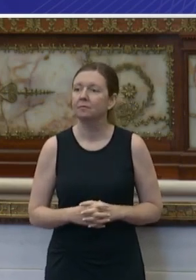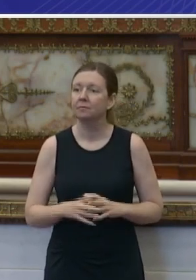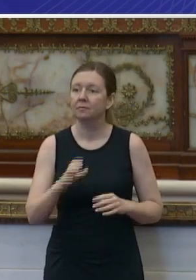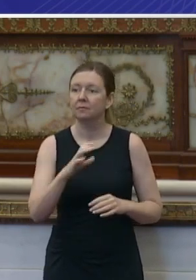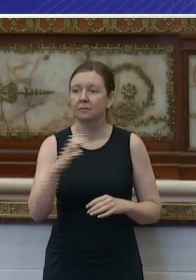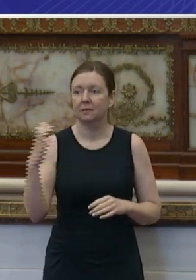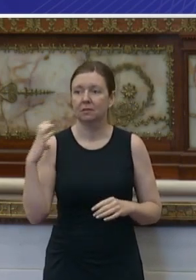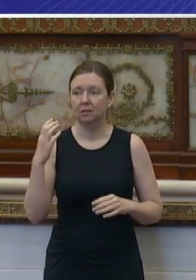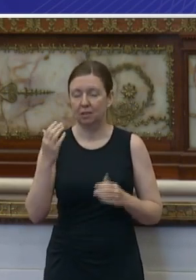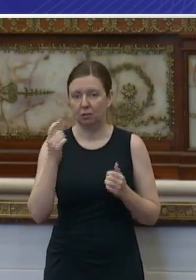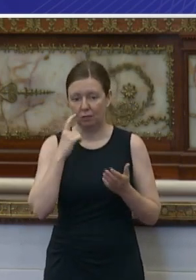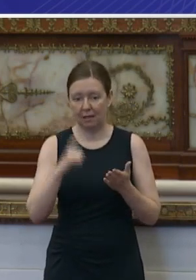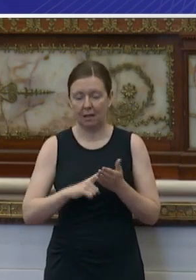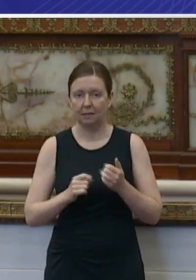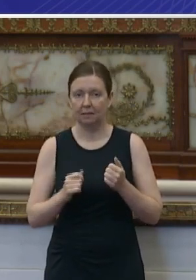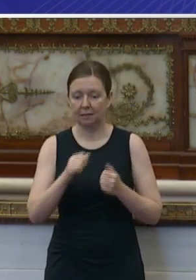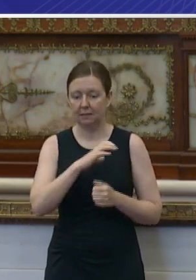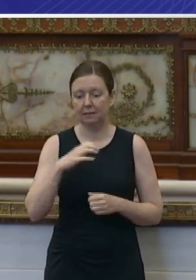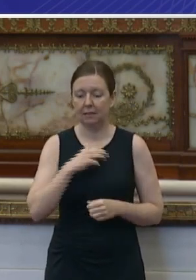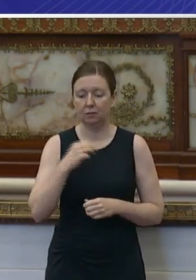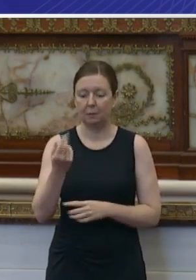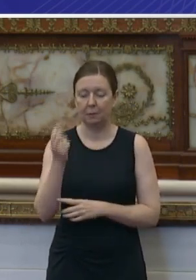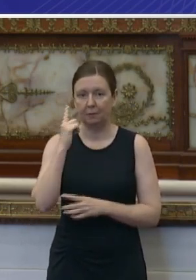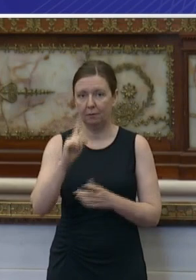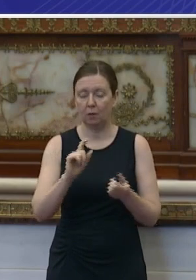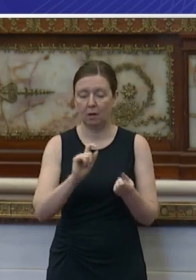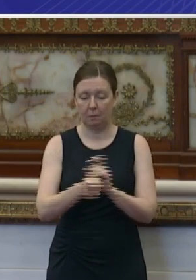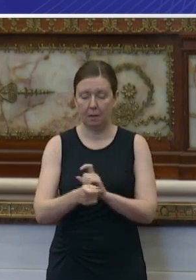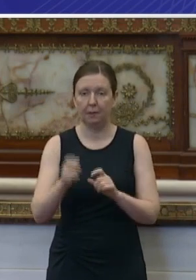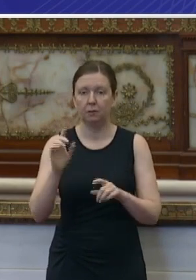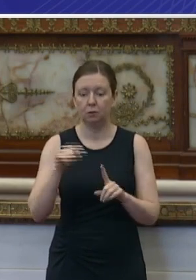chair recognizes Councilmember Heenan for a motion on the amendment to Bill number